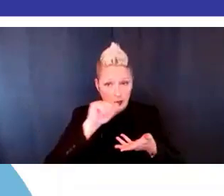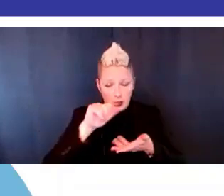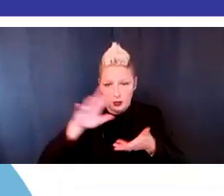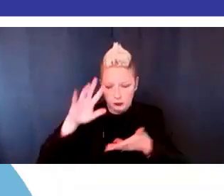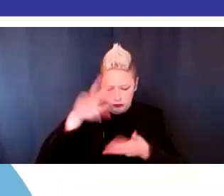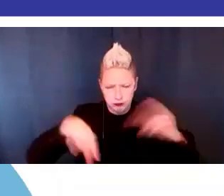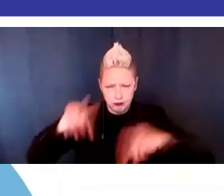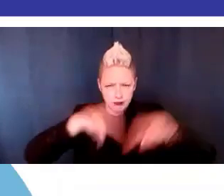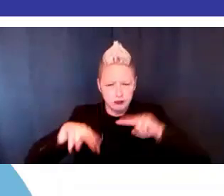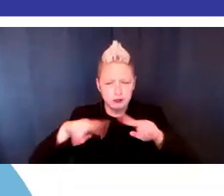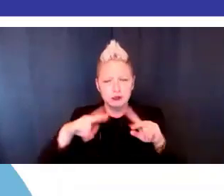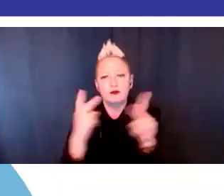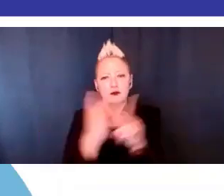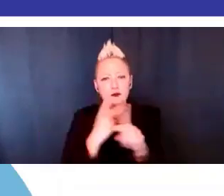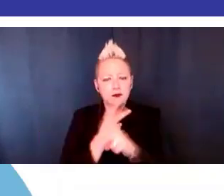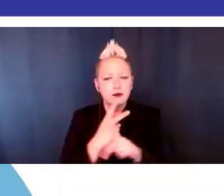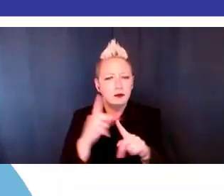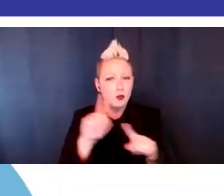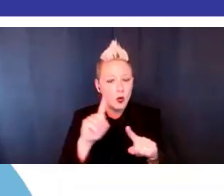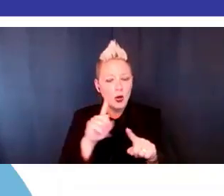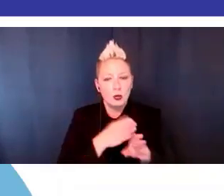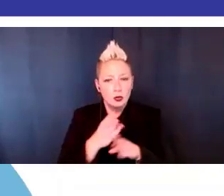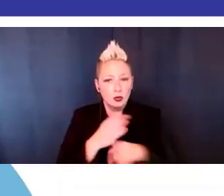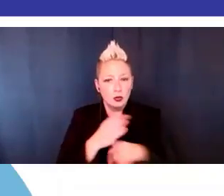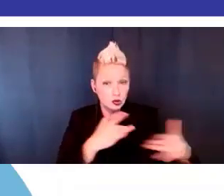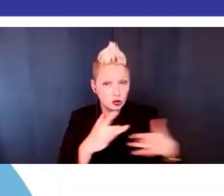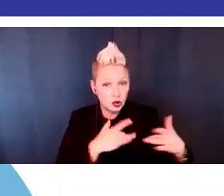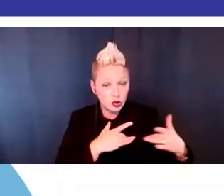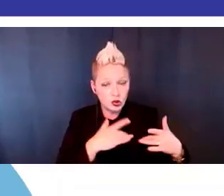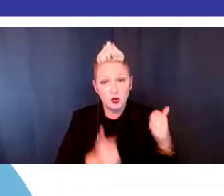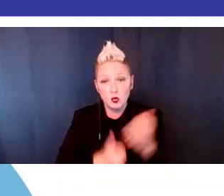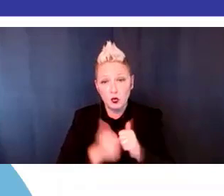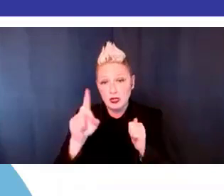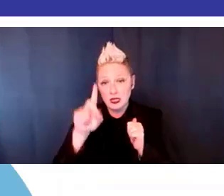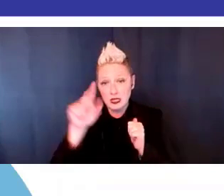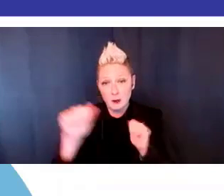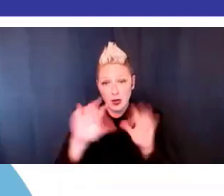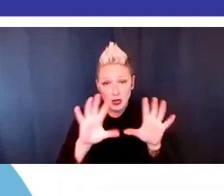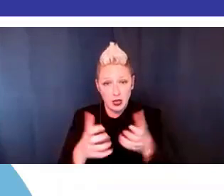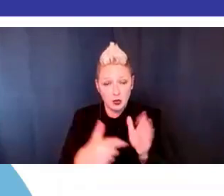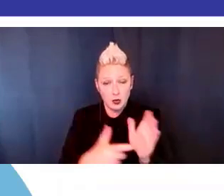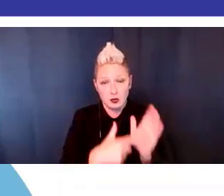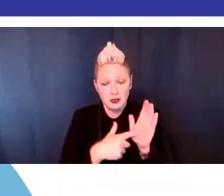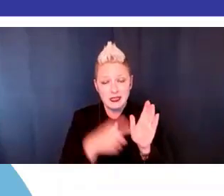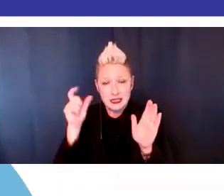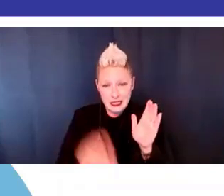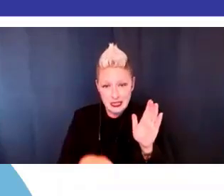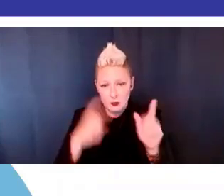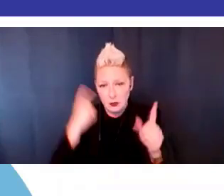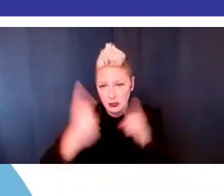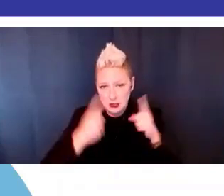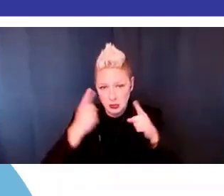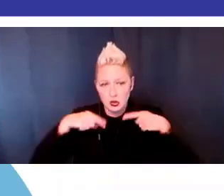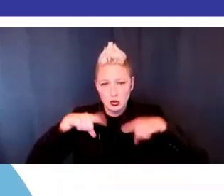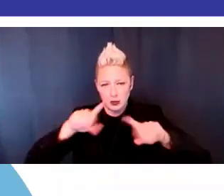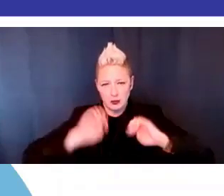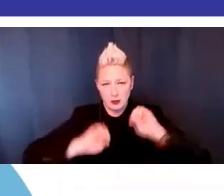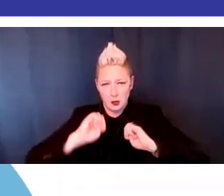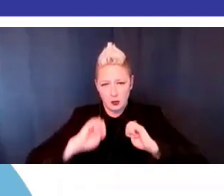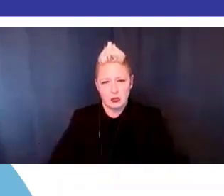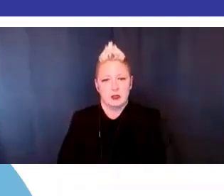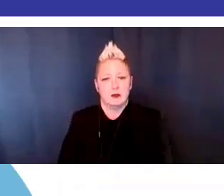of concerns and which disability category criteria will need to be considered during the